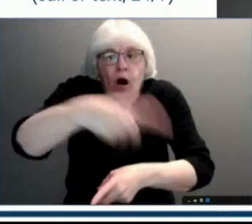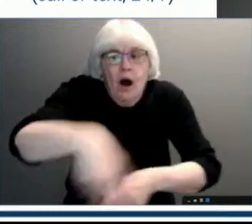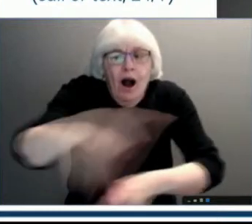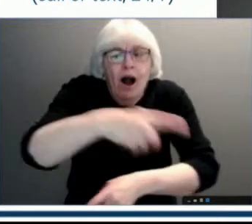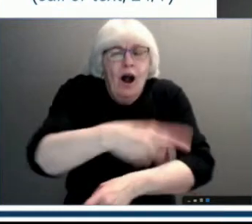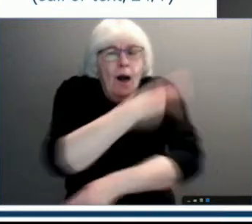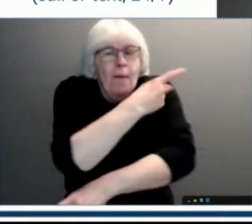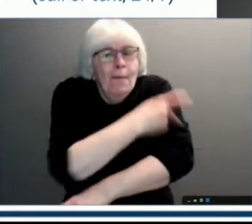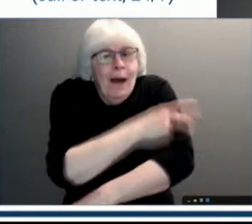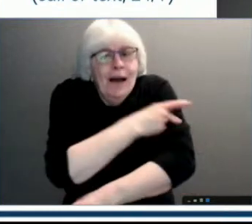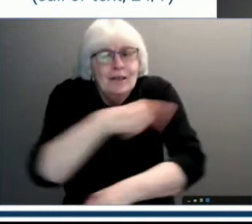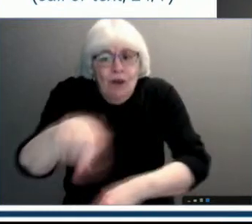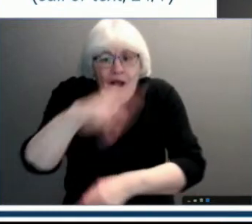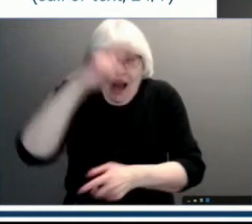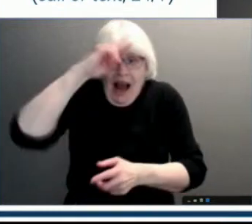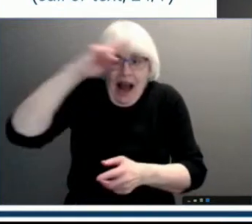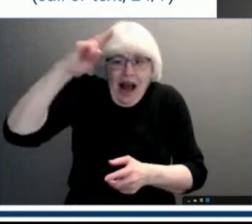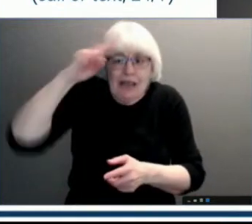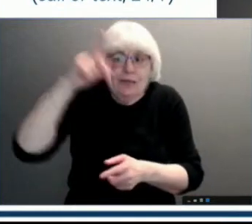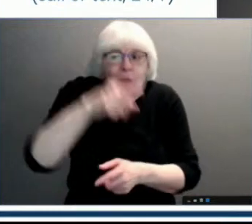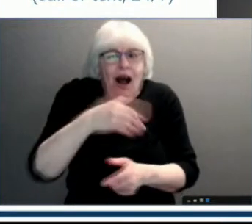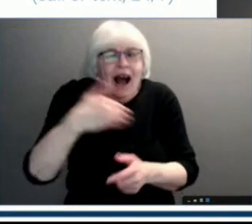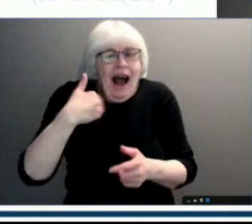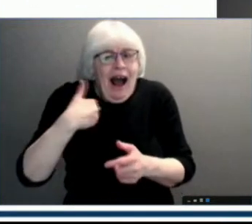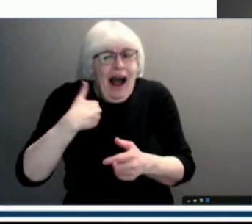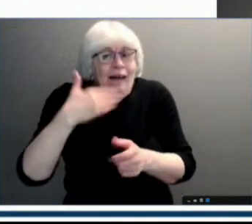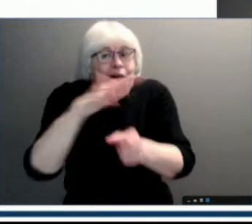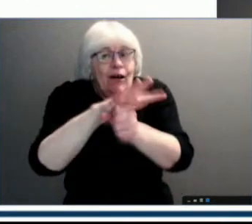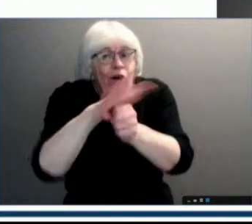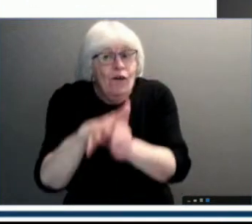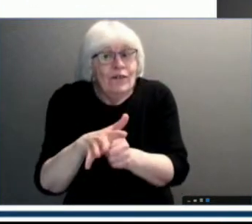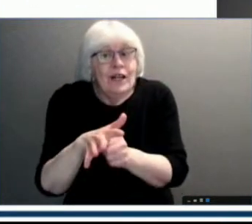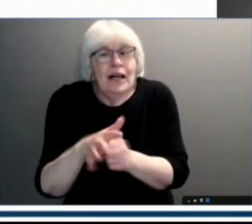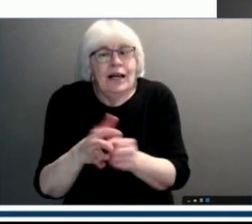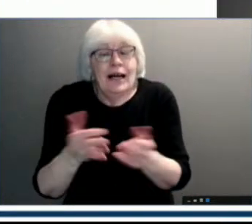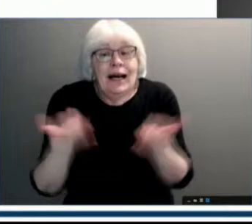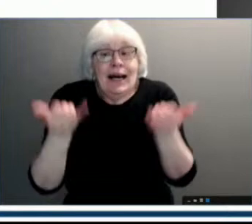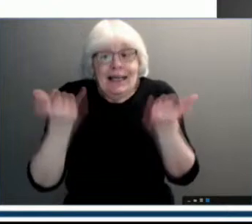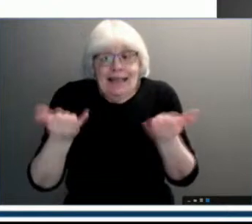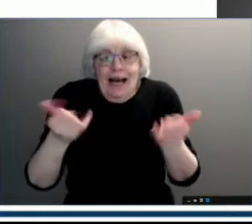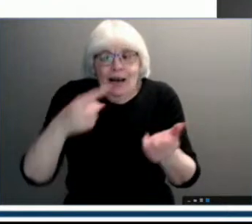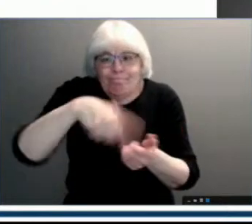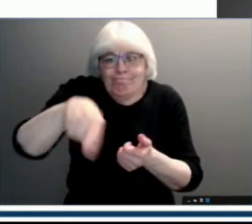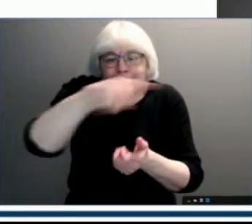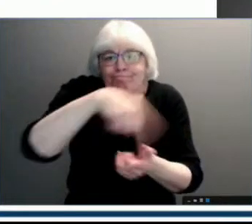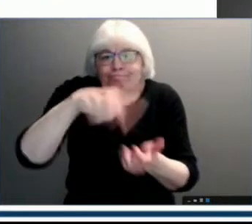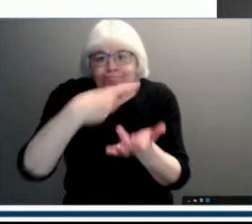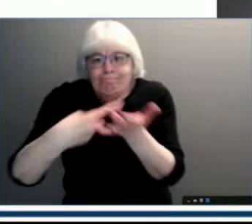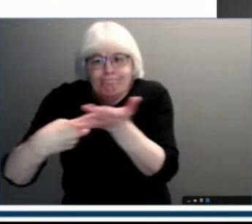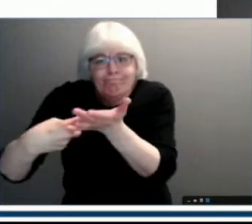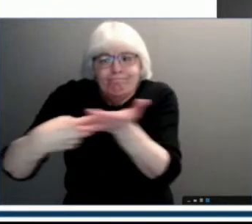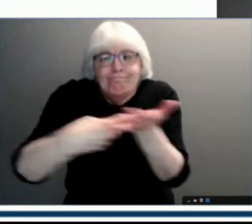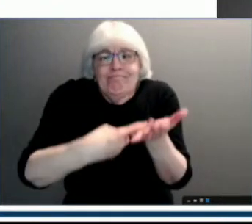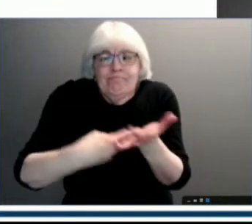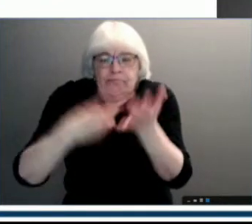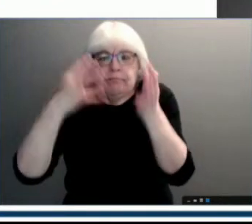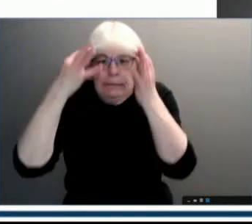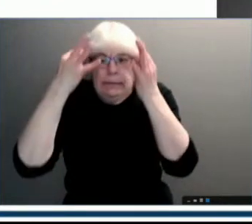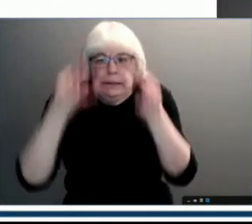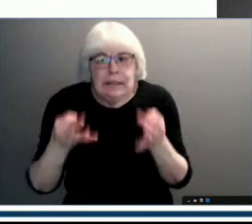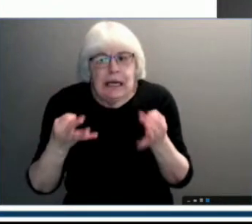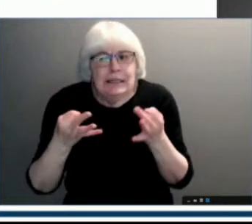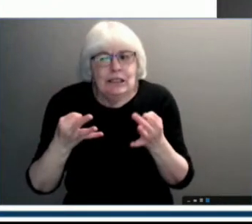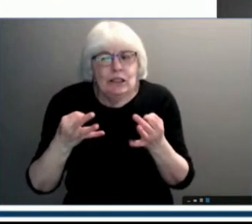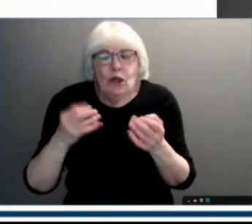cases. My colleagues in occupational health and safety are also looking at what changes may be necessary in a variety